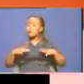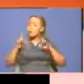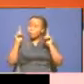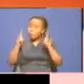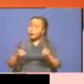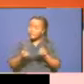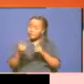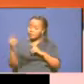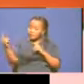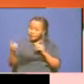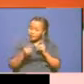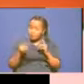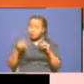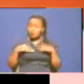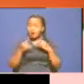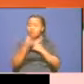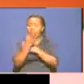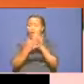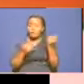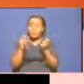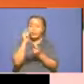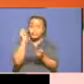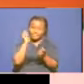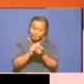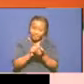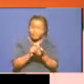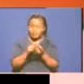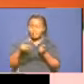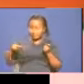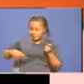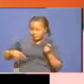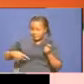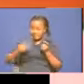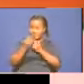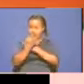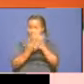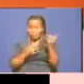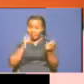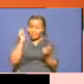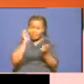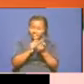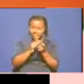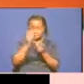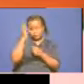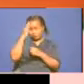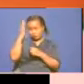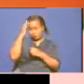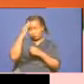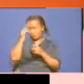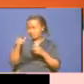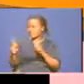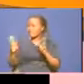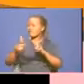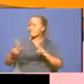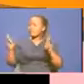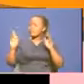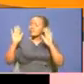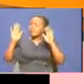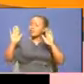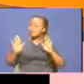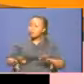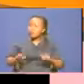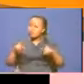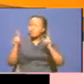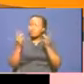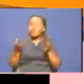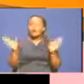is by doing a blood test, the uh-huh. kidney function test. That's the only way you can know. That's an important one. It's very important. So as your closing remarks, I